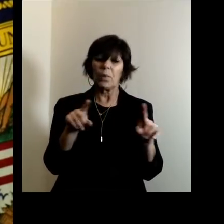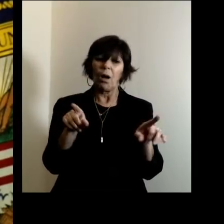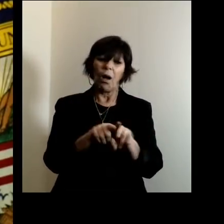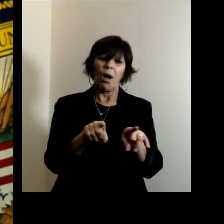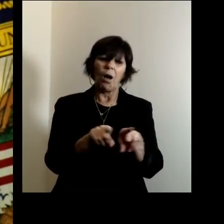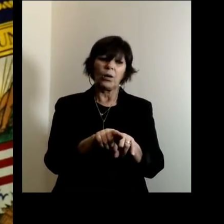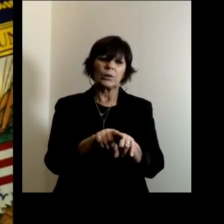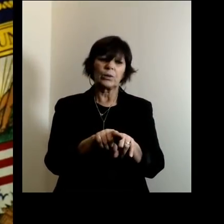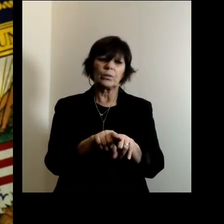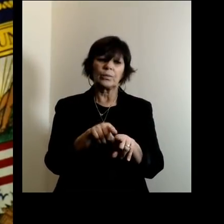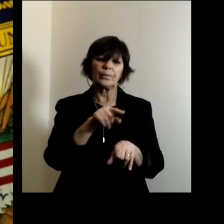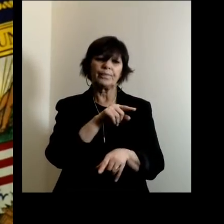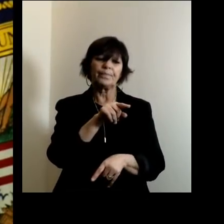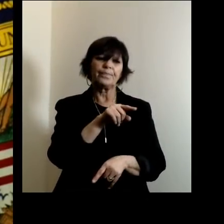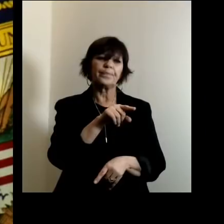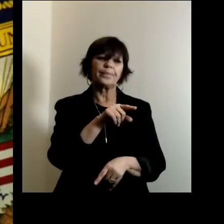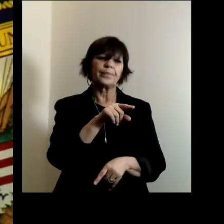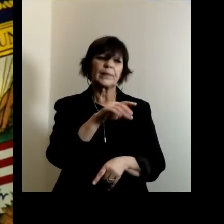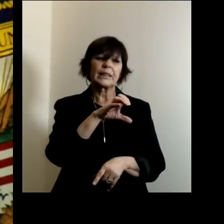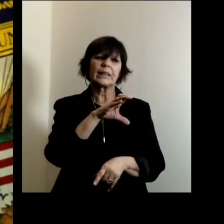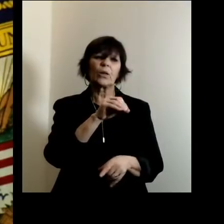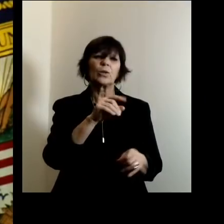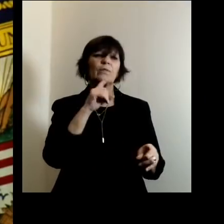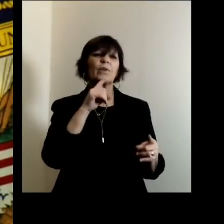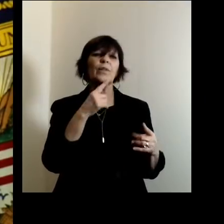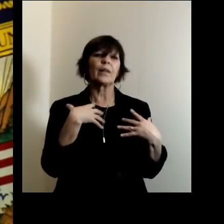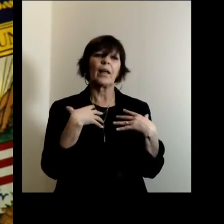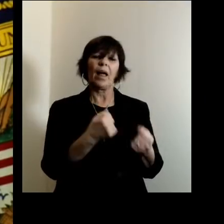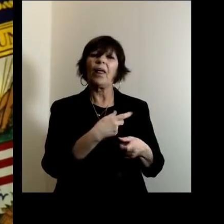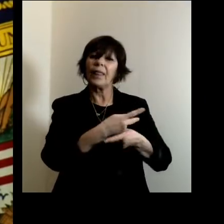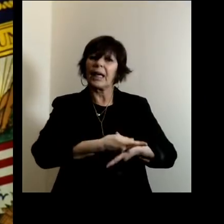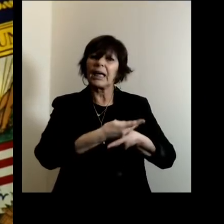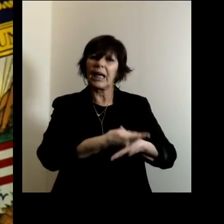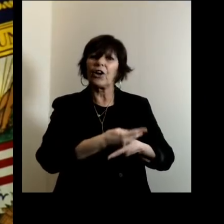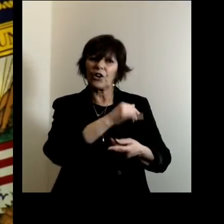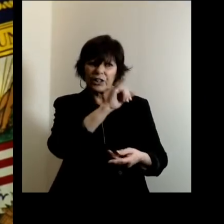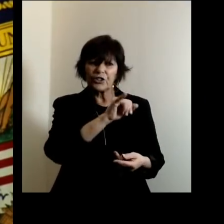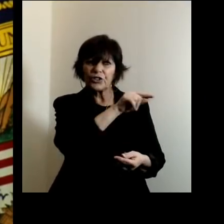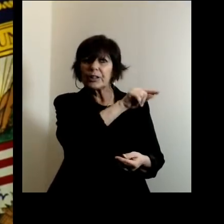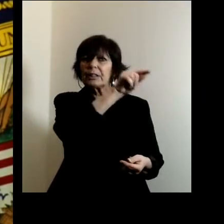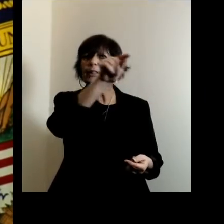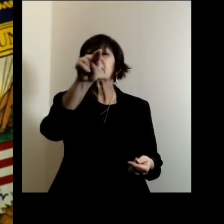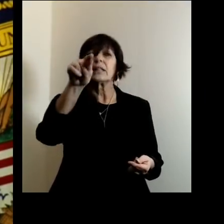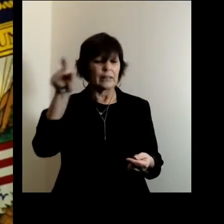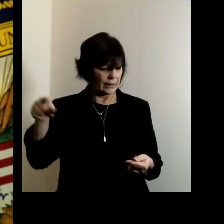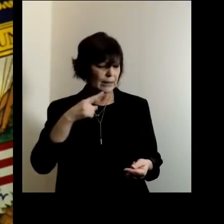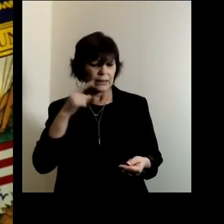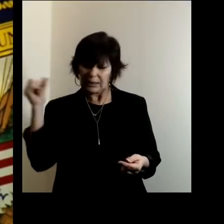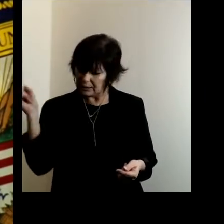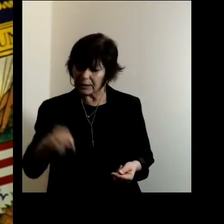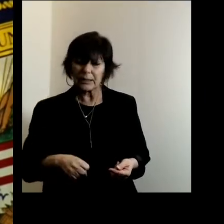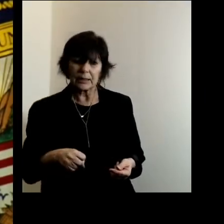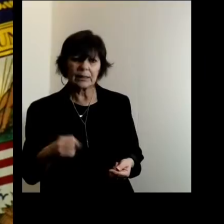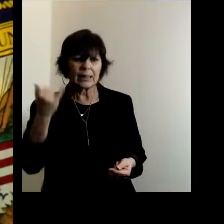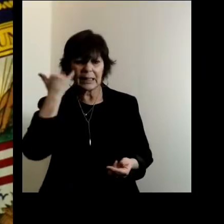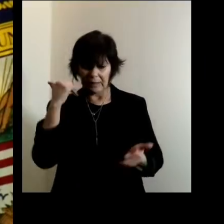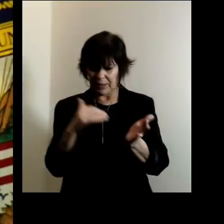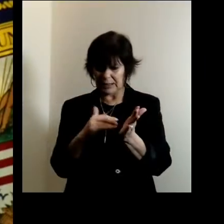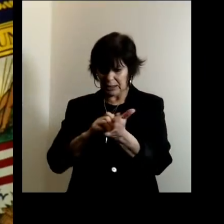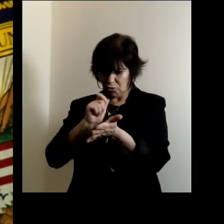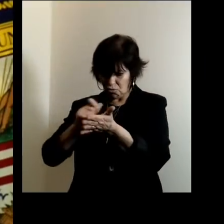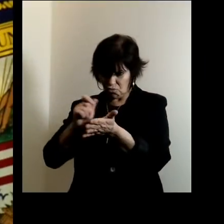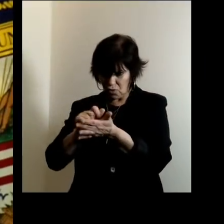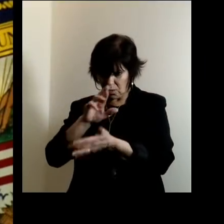the CEOs of the healthcare insurers, and they guarantee that if a doctor wrote